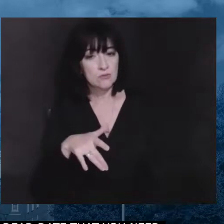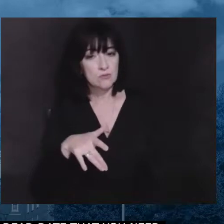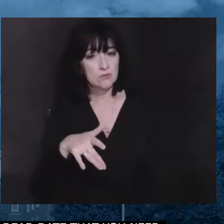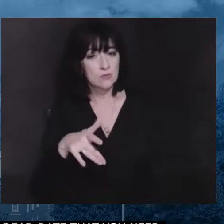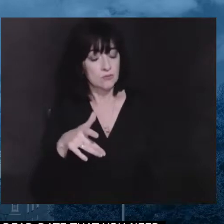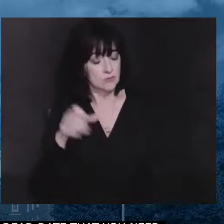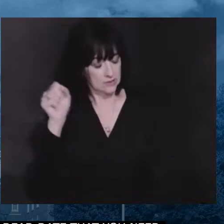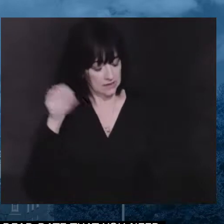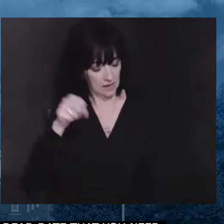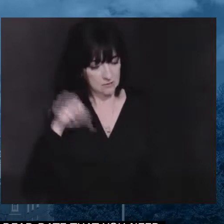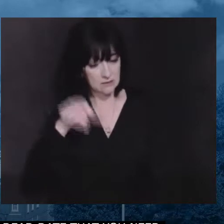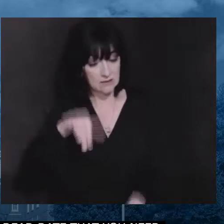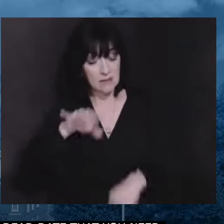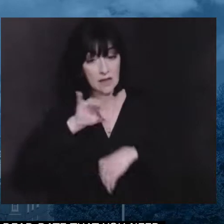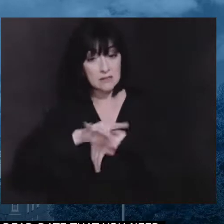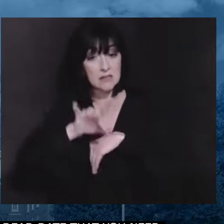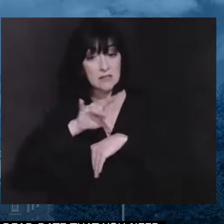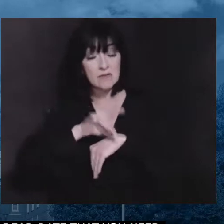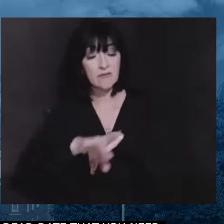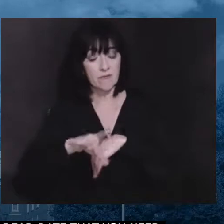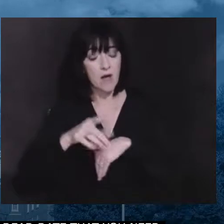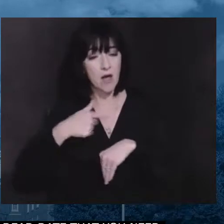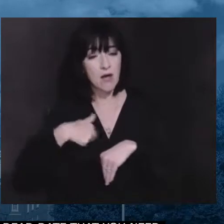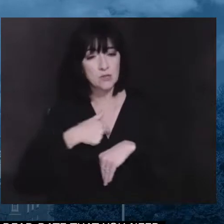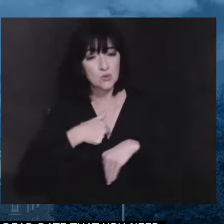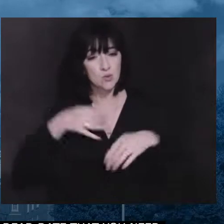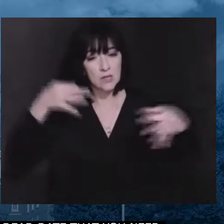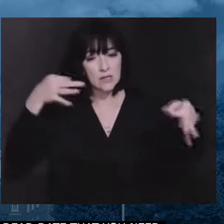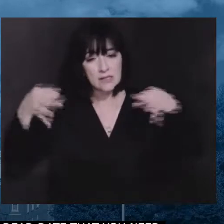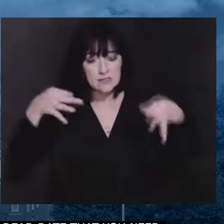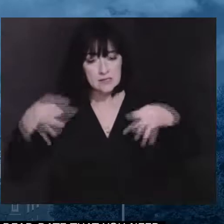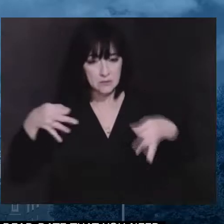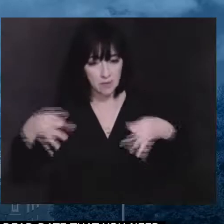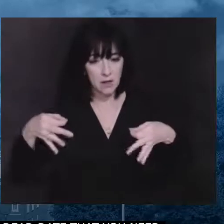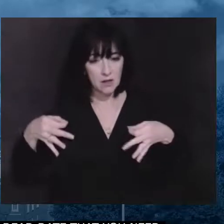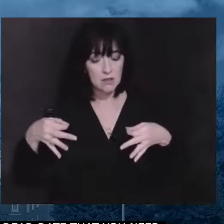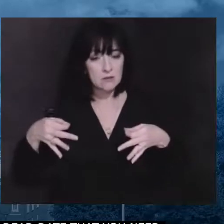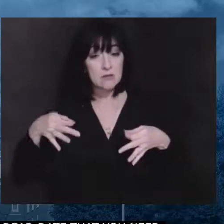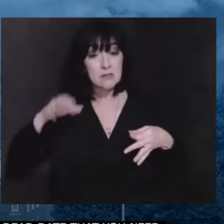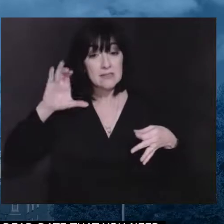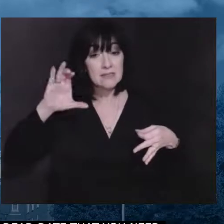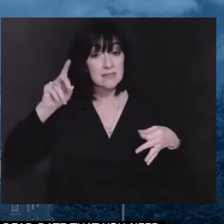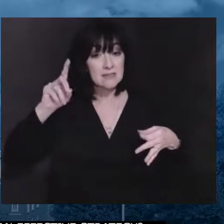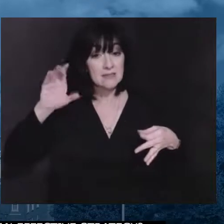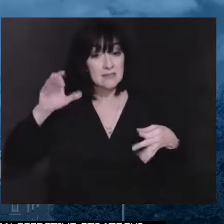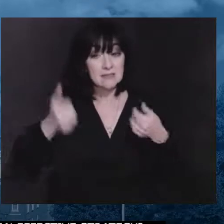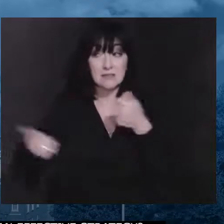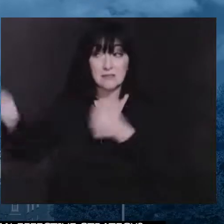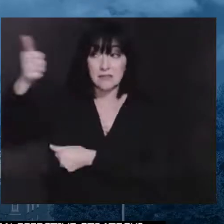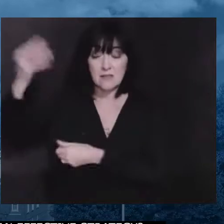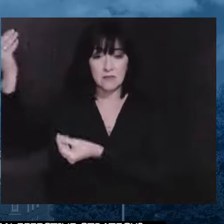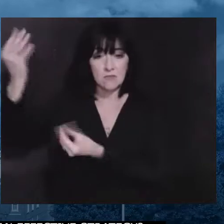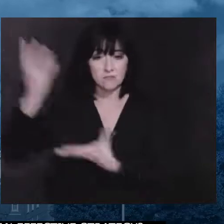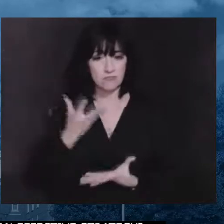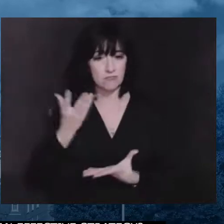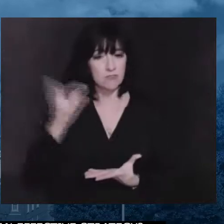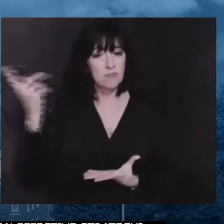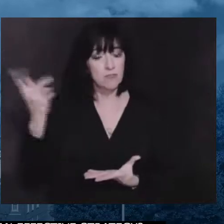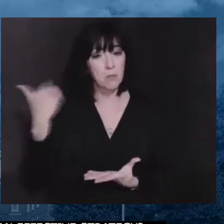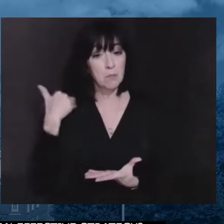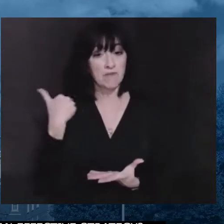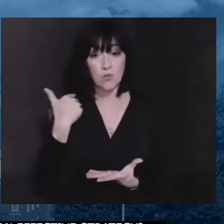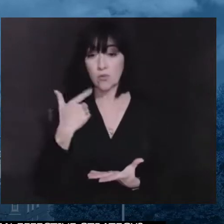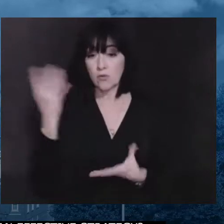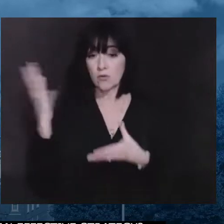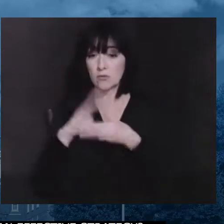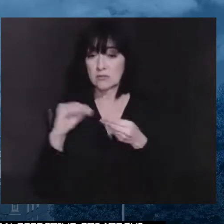our advice there, adopted, or in the process of adopting the new CDC guidelines there that shorten that period of time. I will